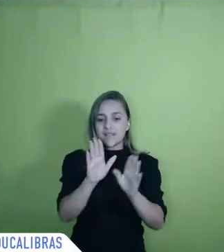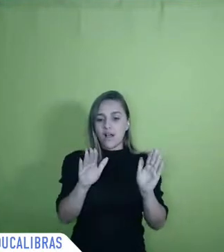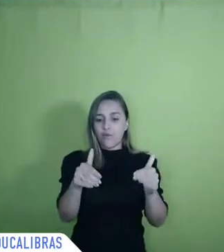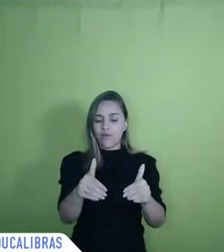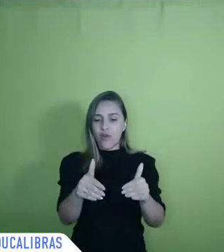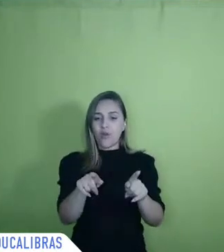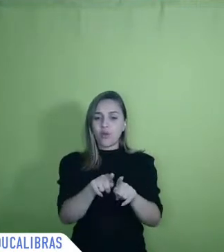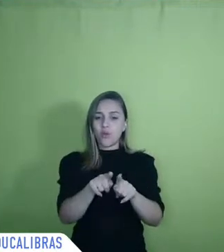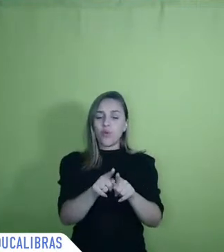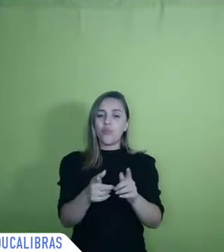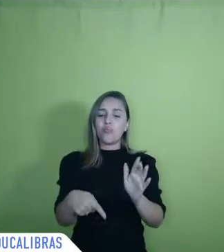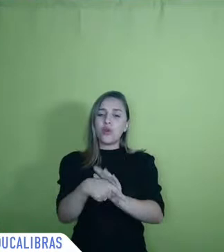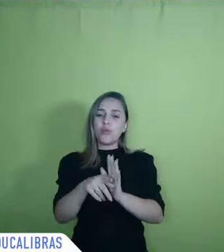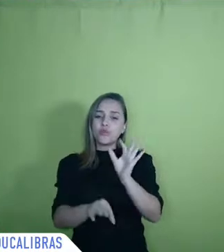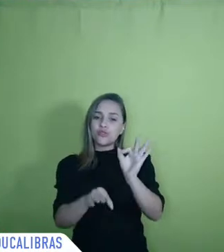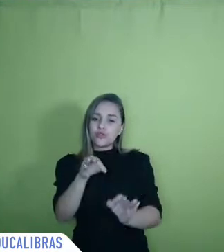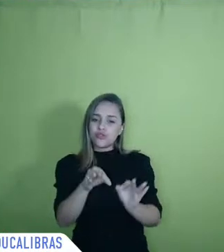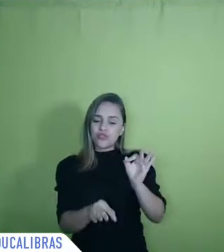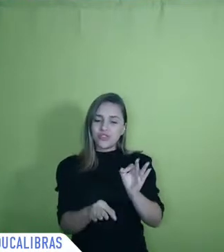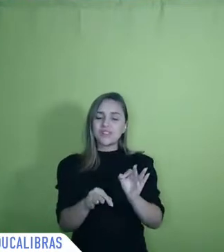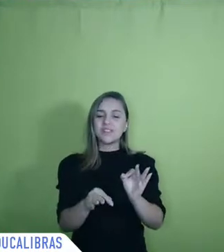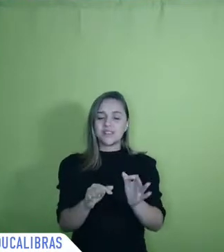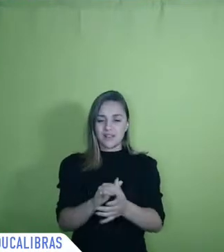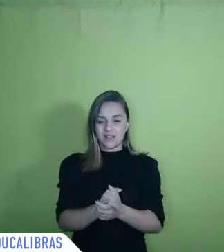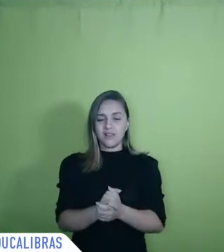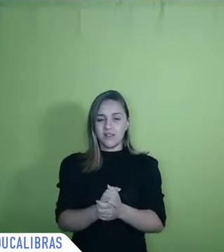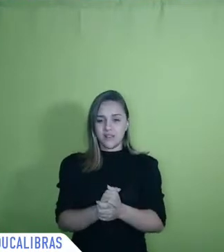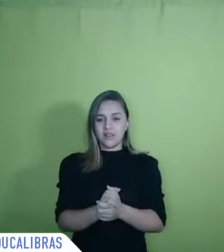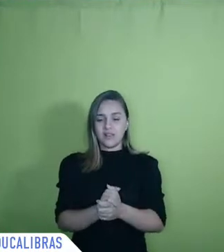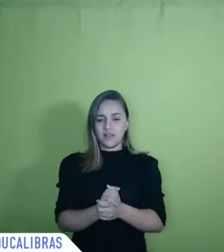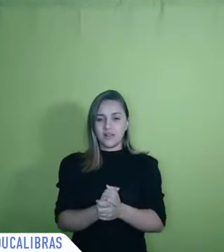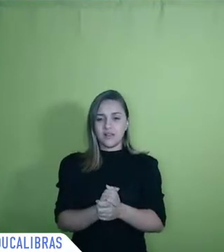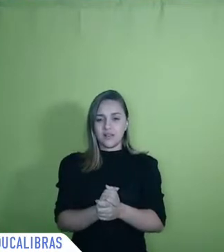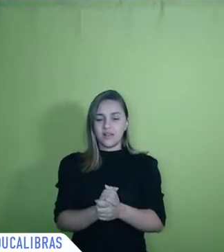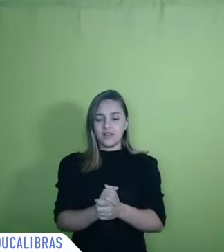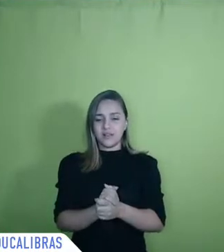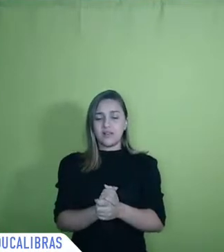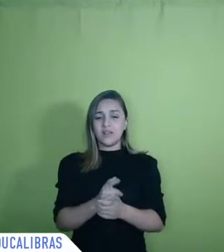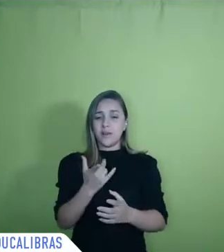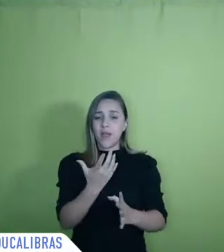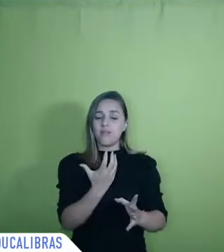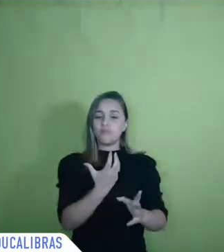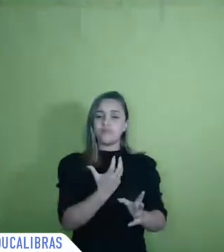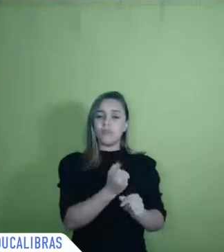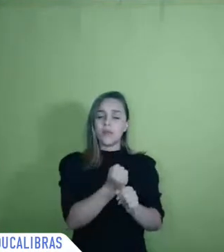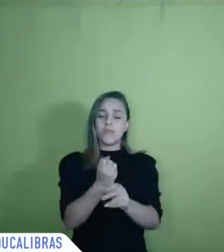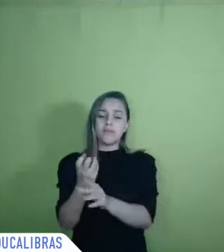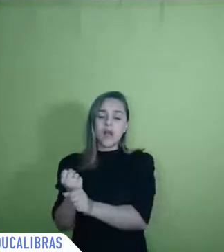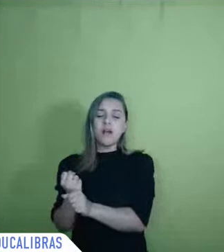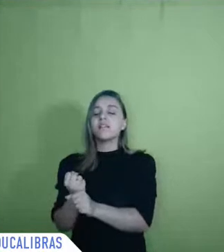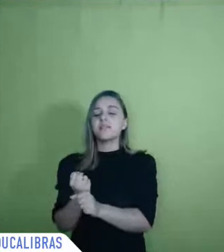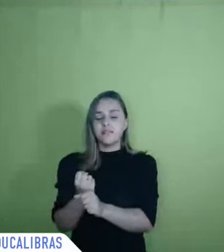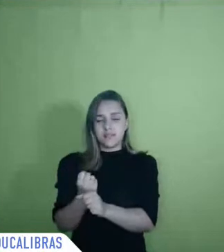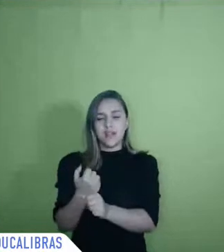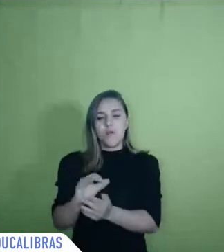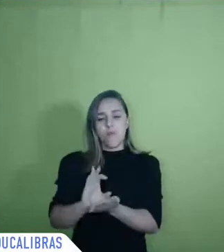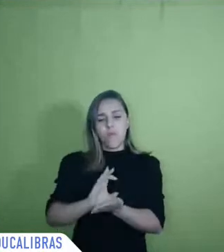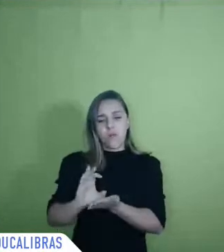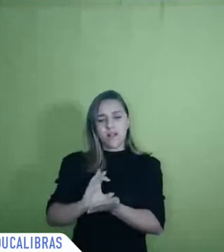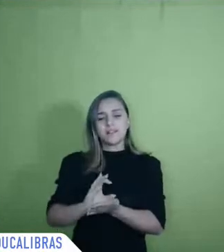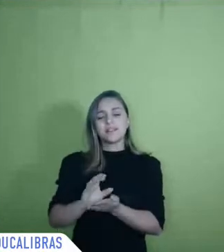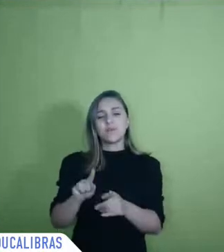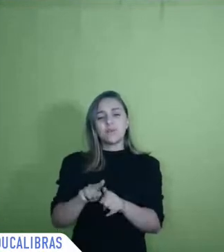And from the Treasury point of view and justice, at least from that point of view, this would